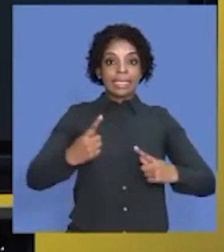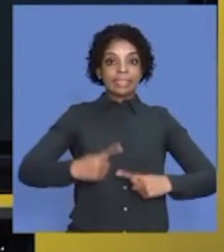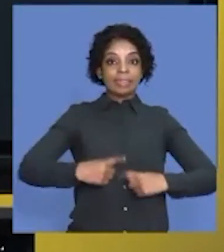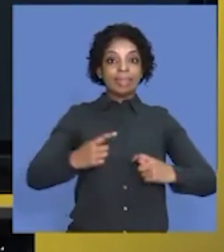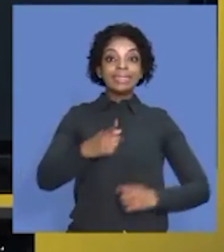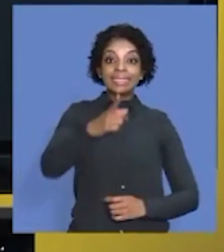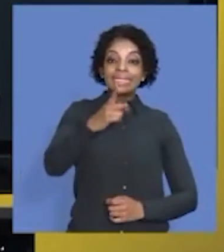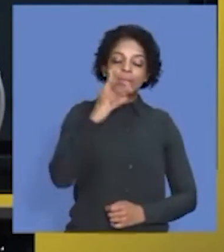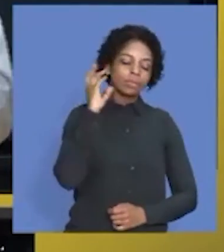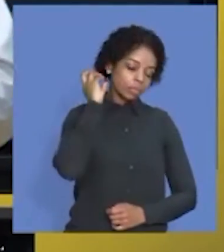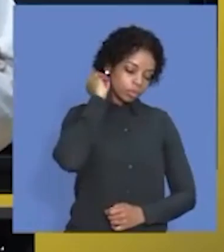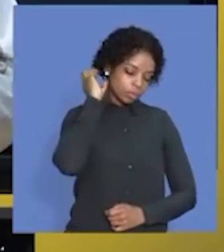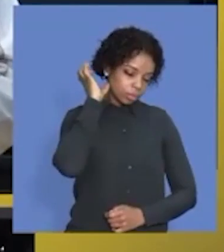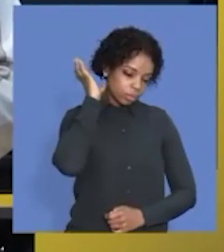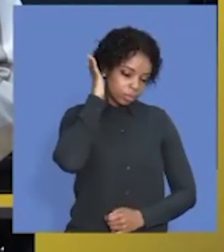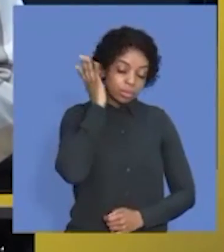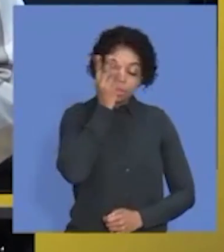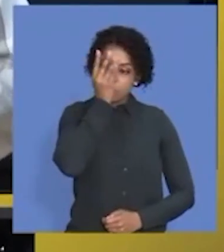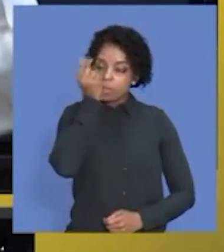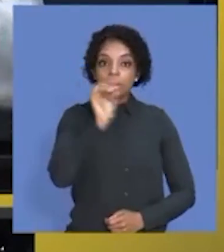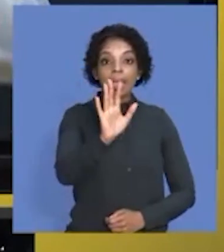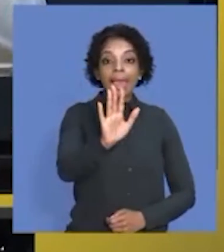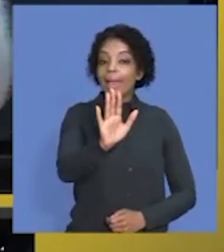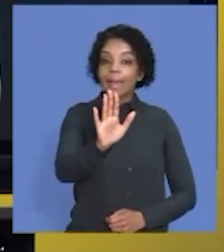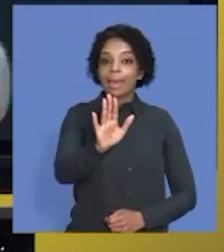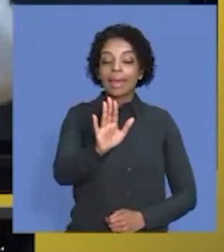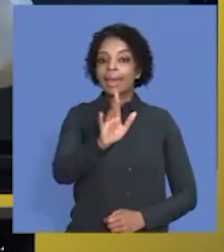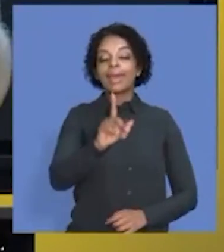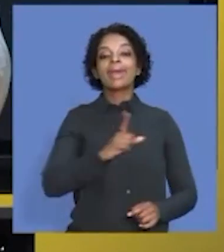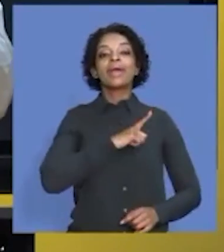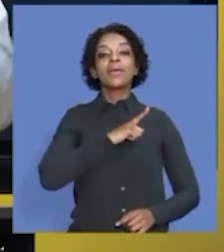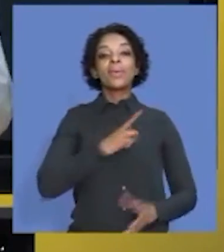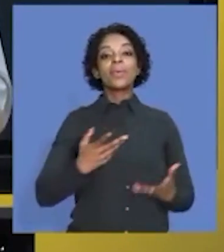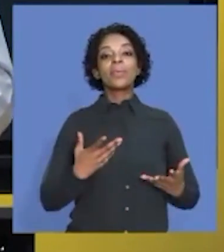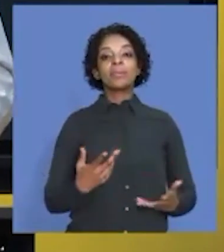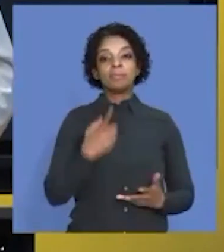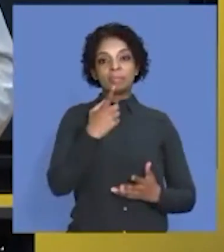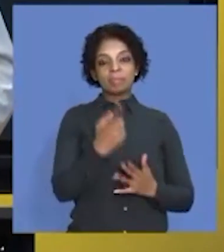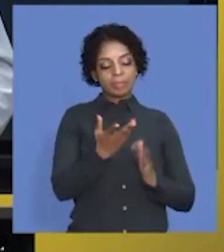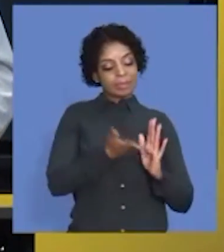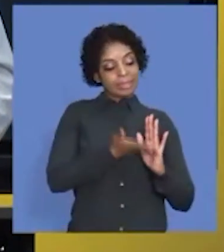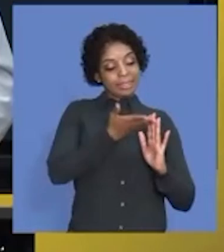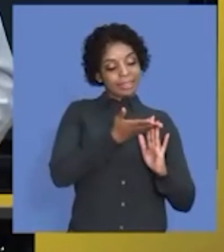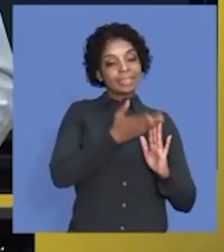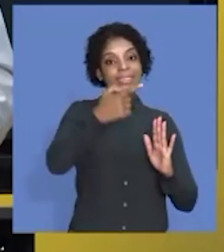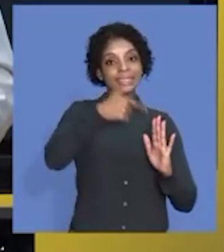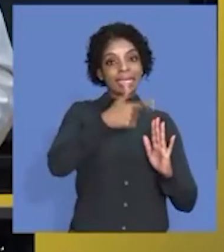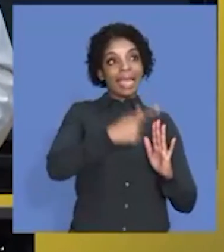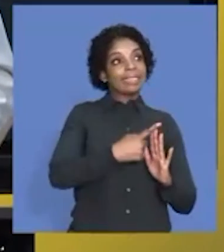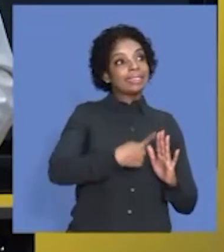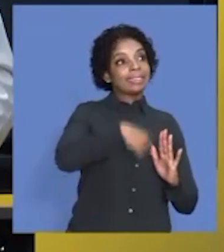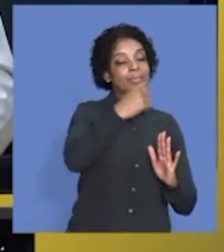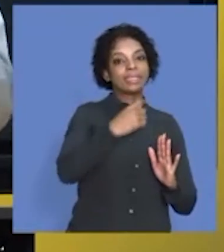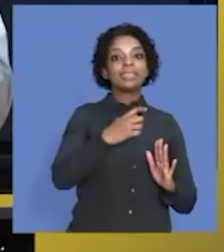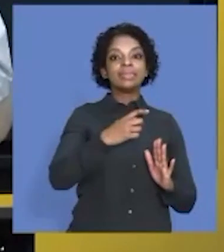that one. The fact that when you're increasing your provision, your adjustment is an expense. When you are decreasing your provision, your